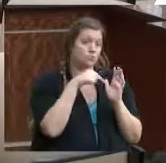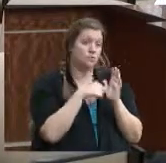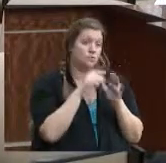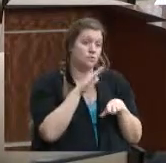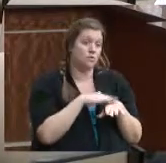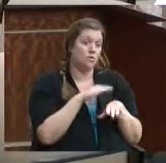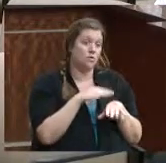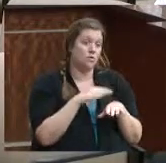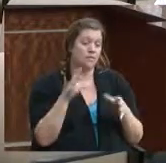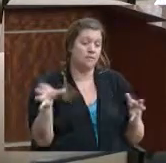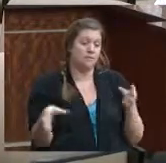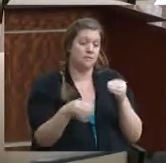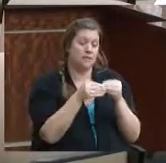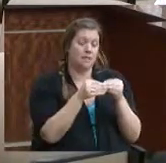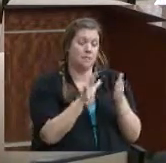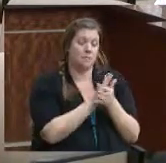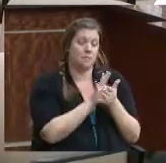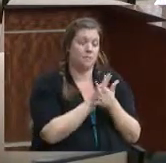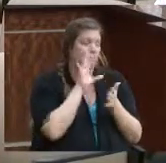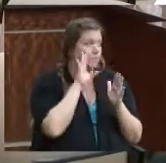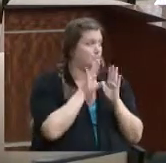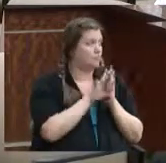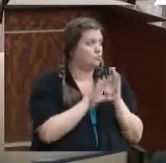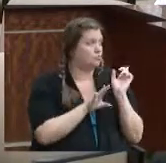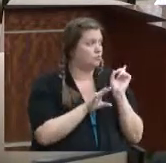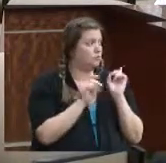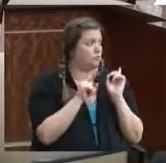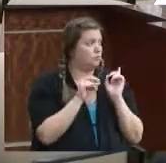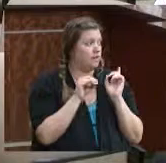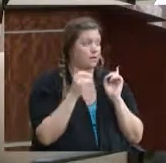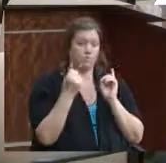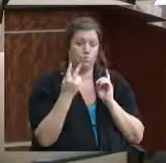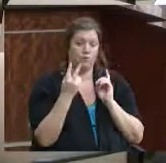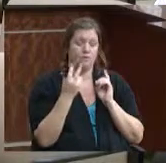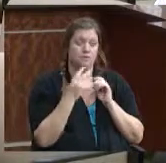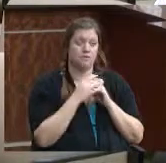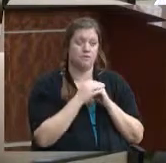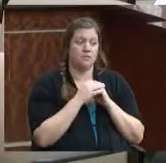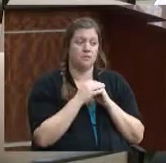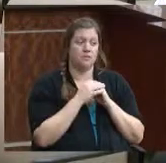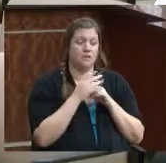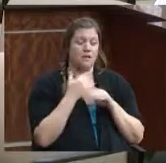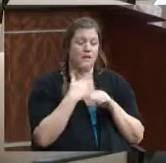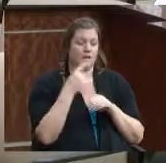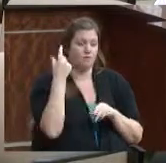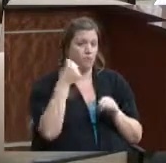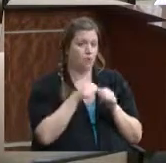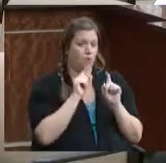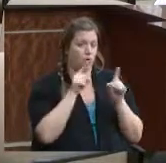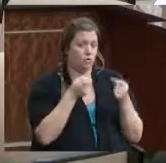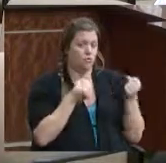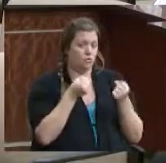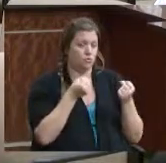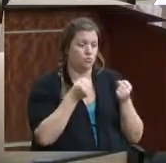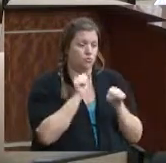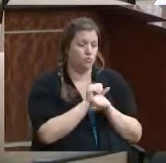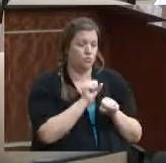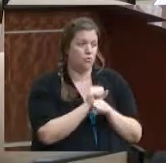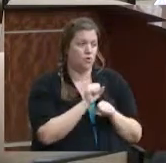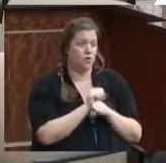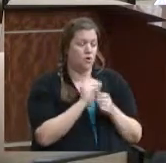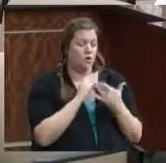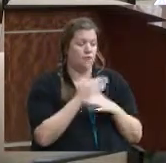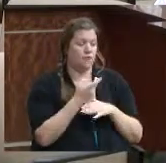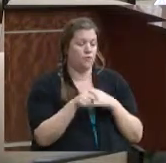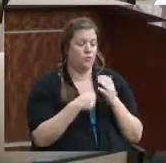the attached picture, in 2012, I can recall going to work and coming home